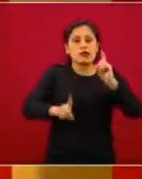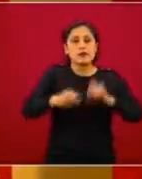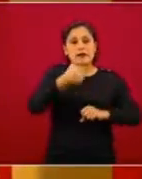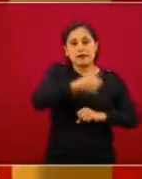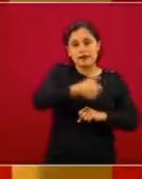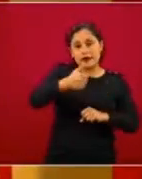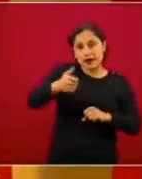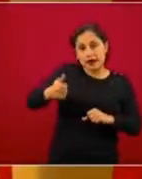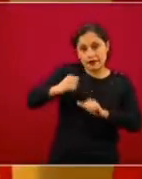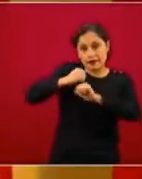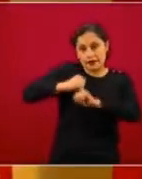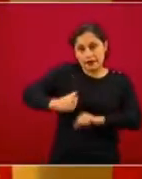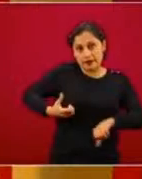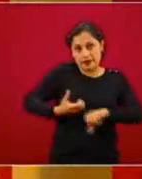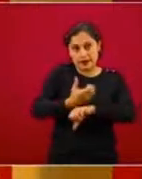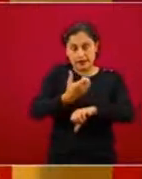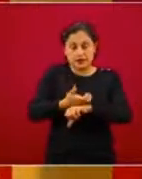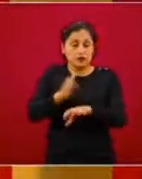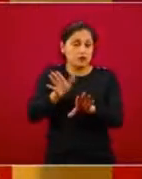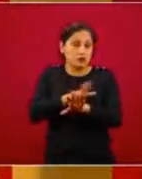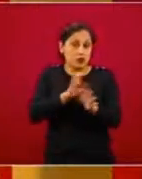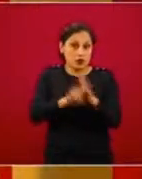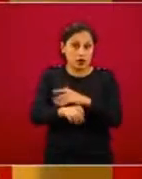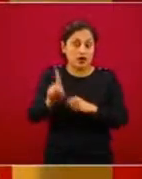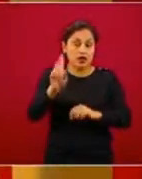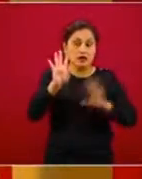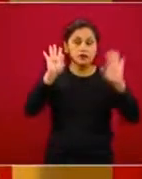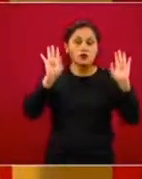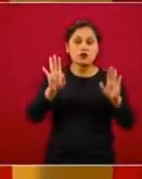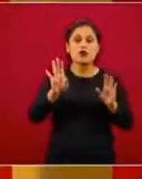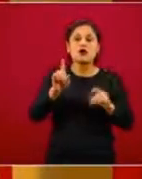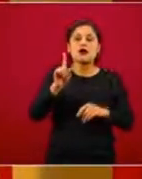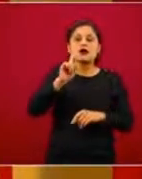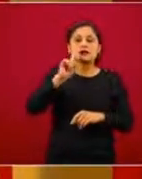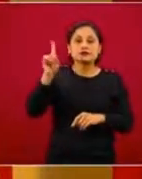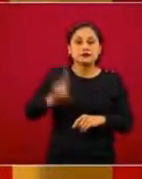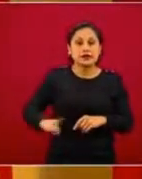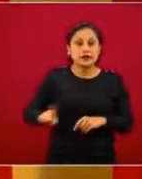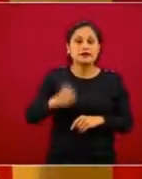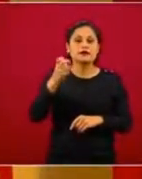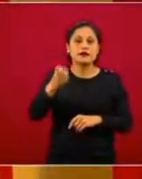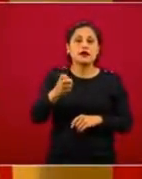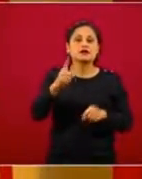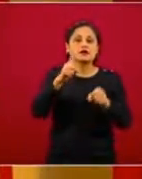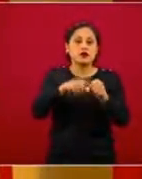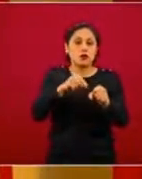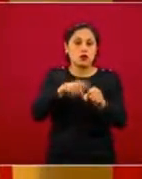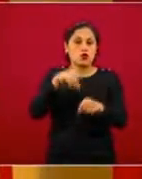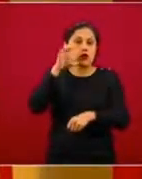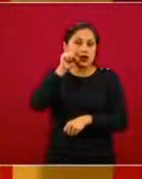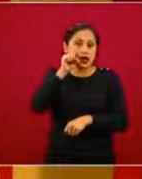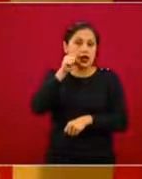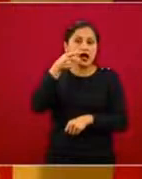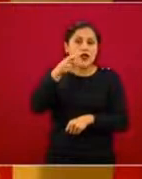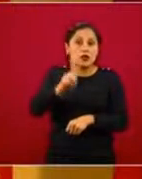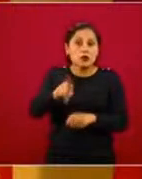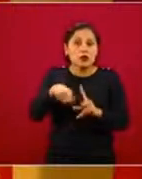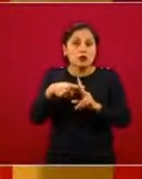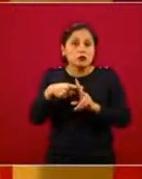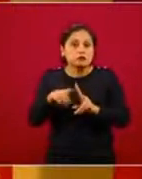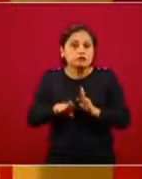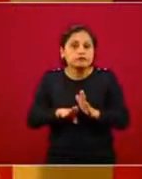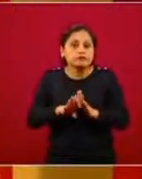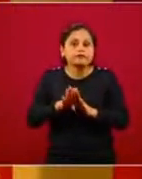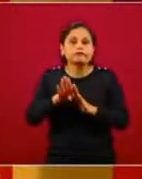also have to Zacatecas, que se continue encuentra con semáforo Zacatecas, en which has anaranjado, its pero una traffic light tendencia hacia in arriba. orange, but we've seen an Todo el upsurge país there as debe